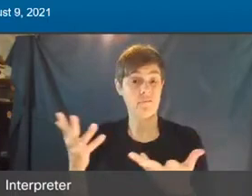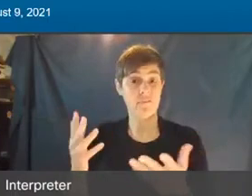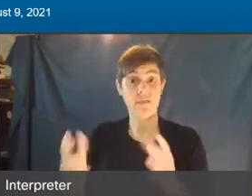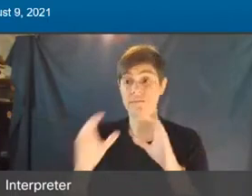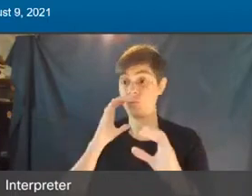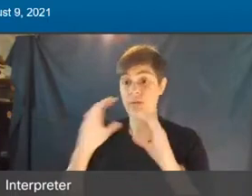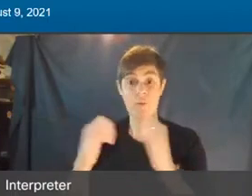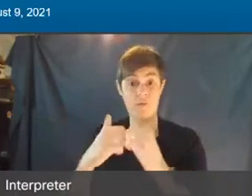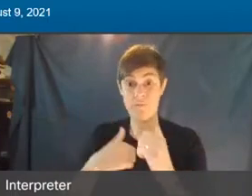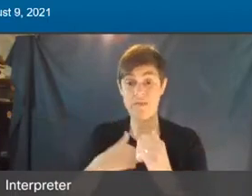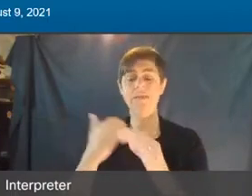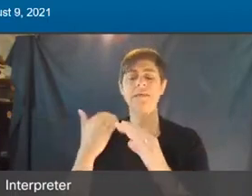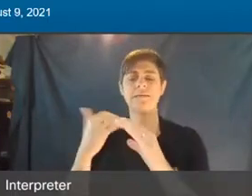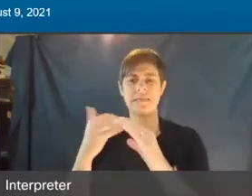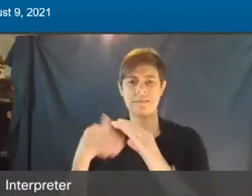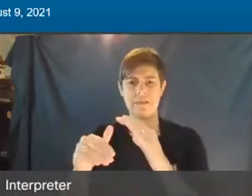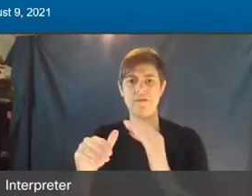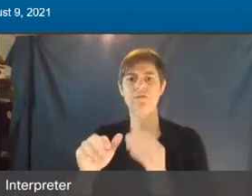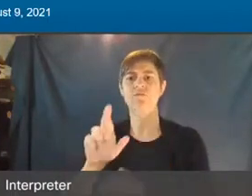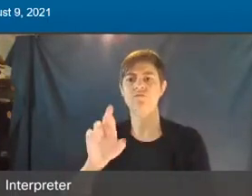is